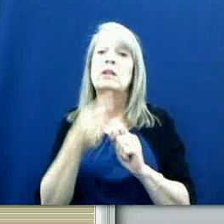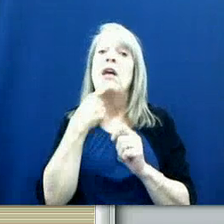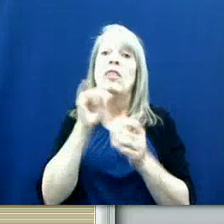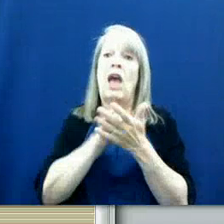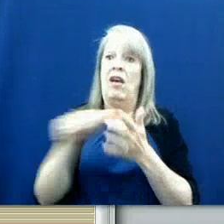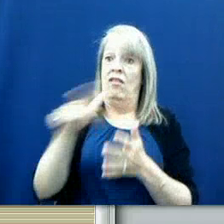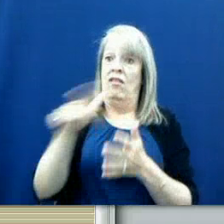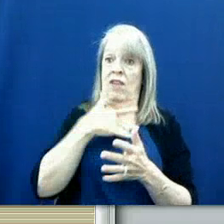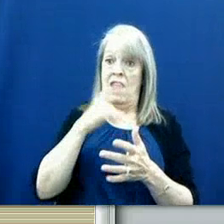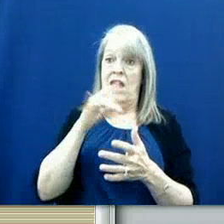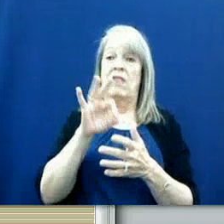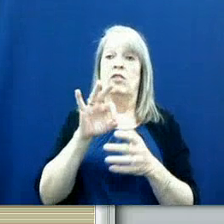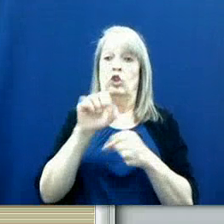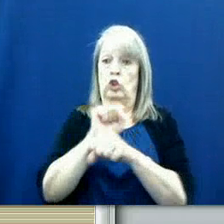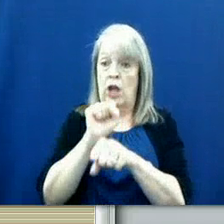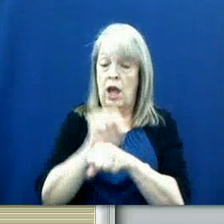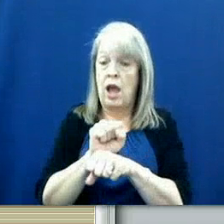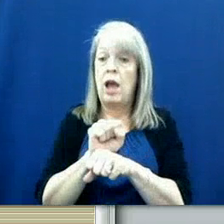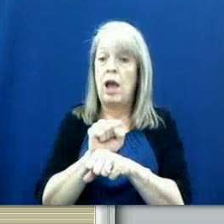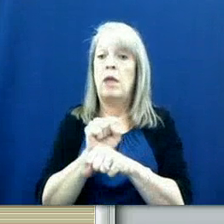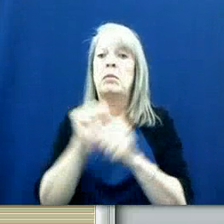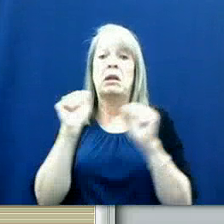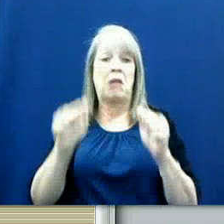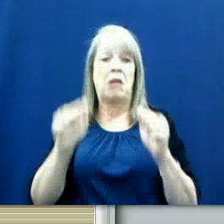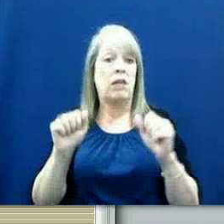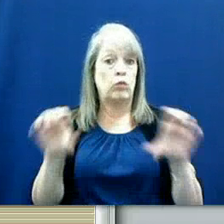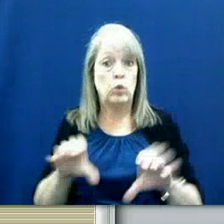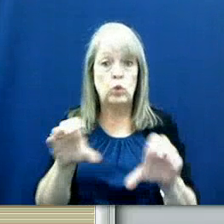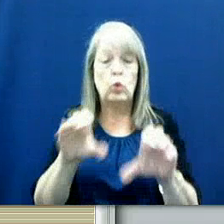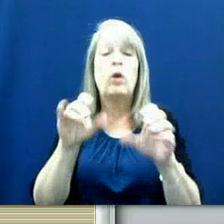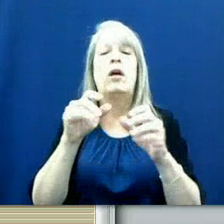to independence, and a belief that